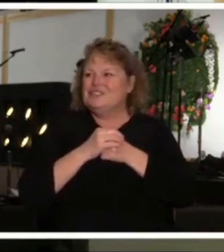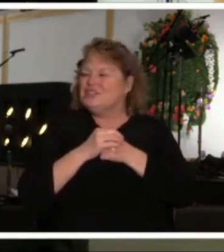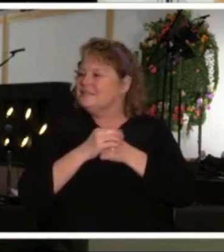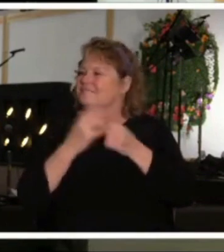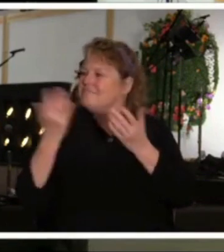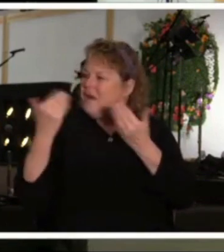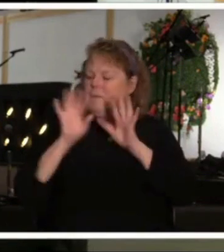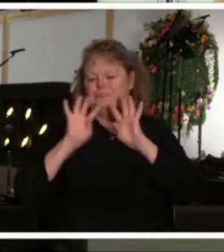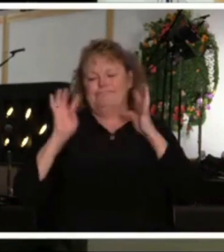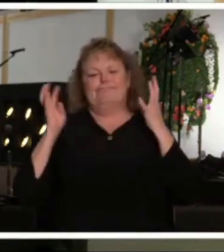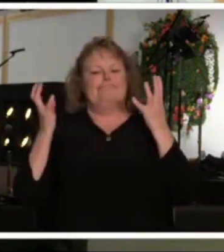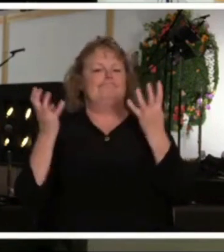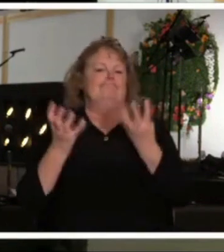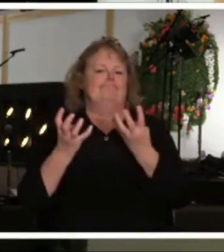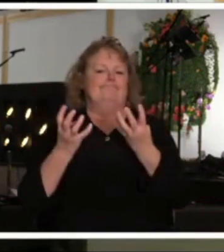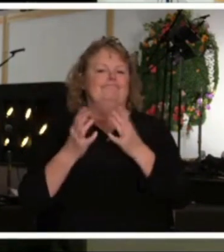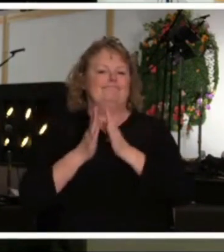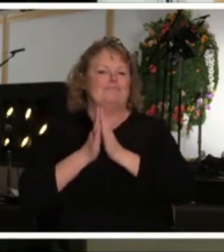stand around them